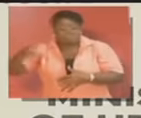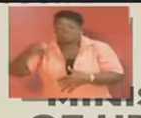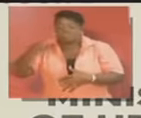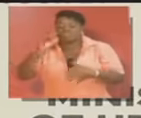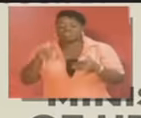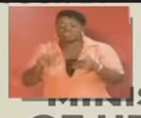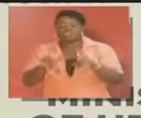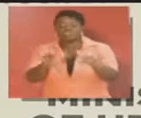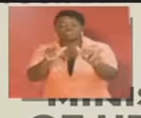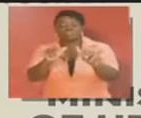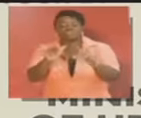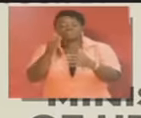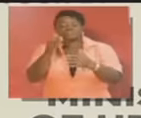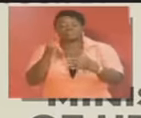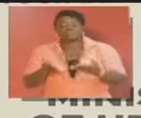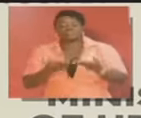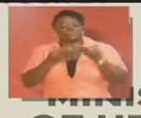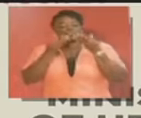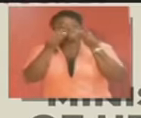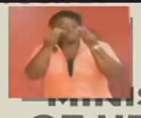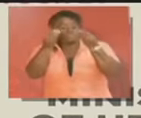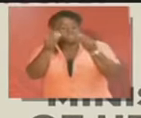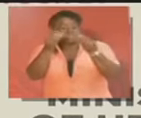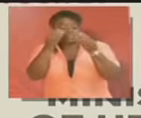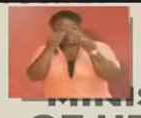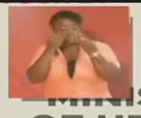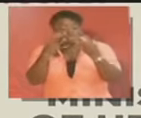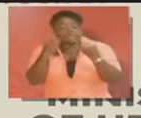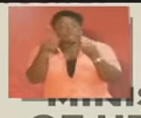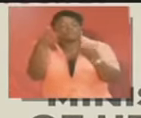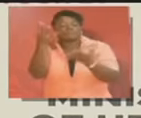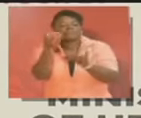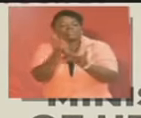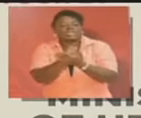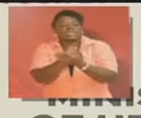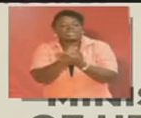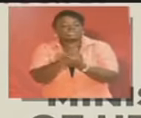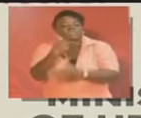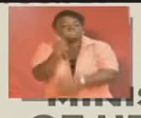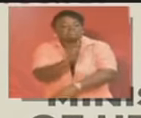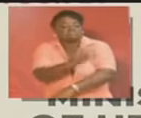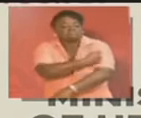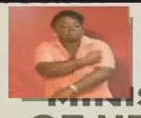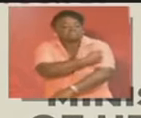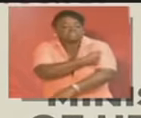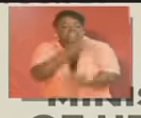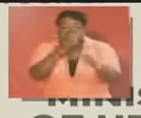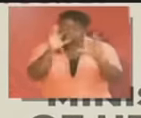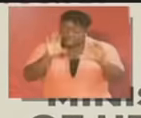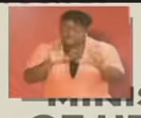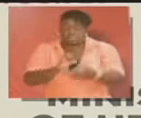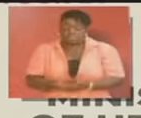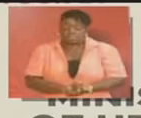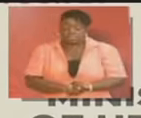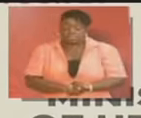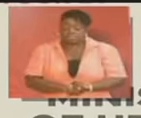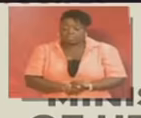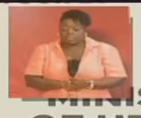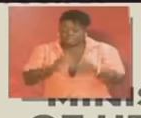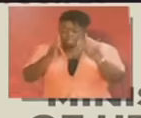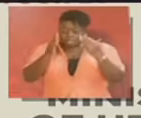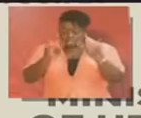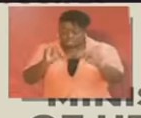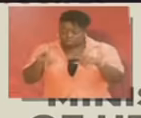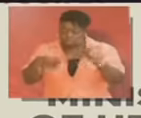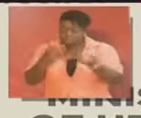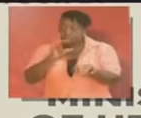provide information on how to get the COVID-19 vaccine if you're eligible. And we go back now to